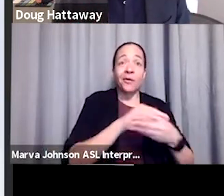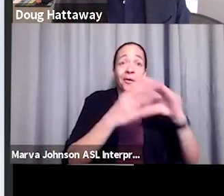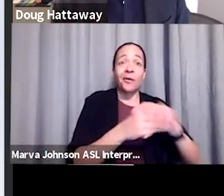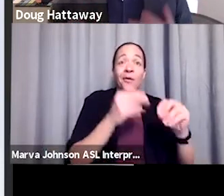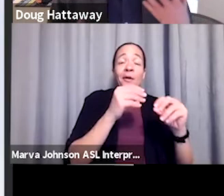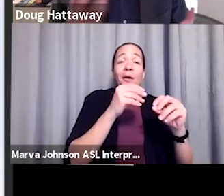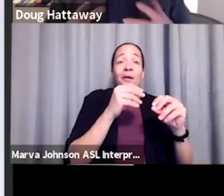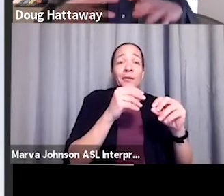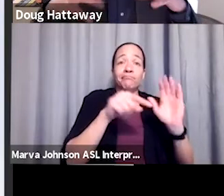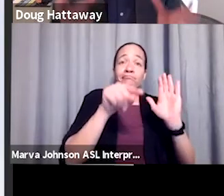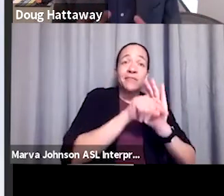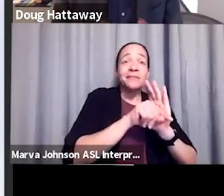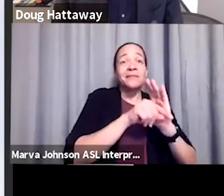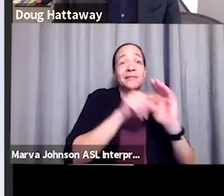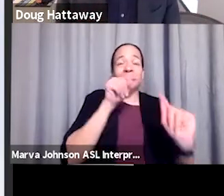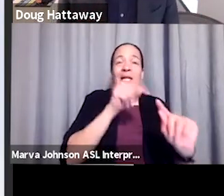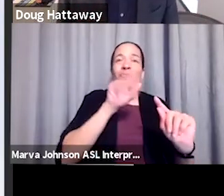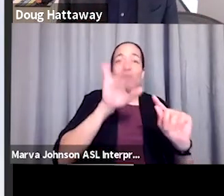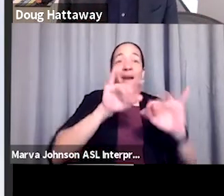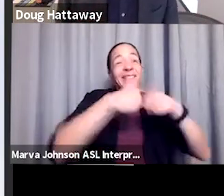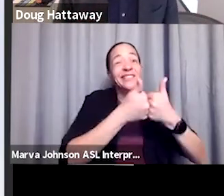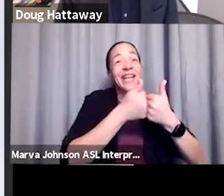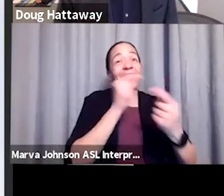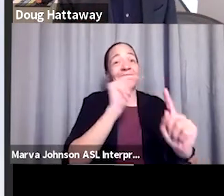and figure out how to make it work in your context.